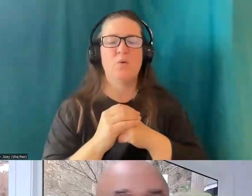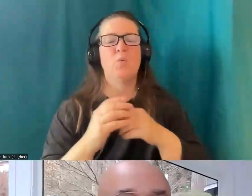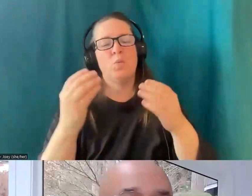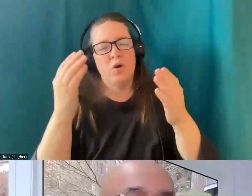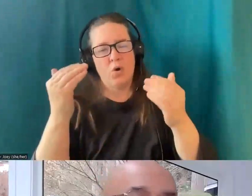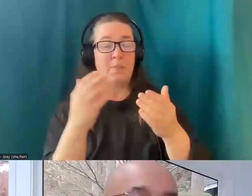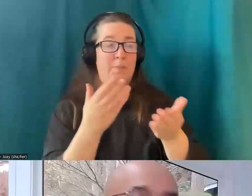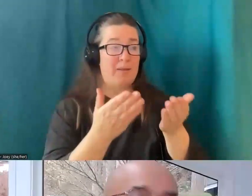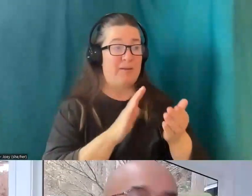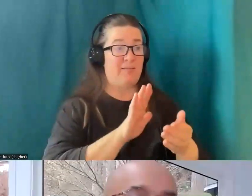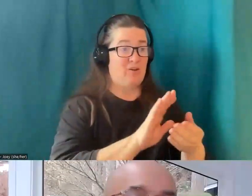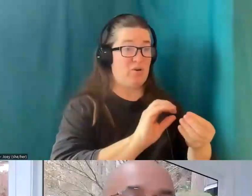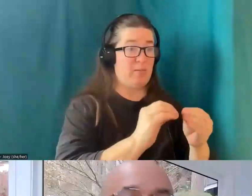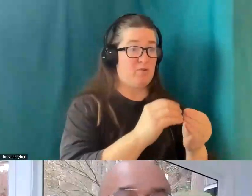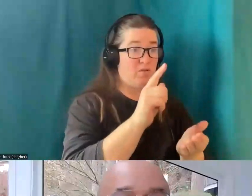for this grant.